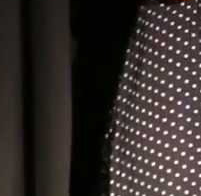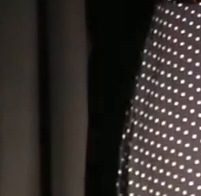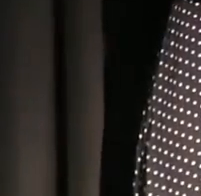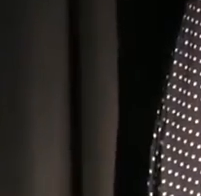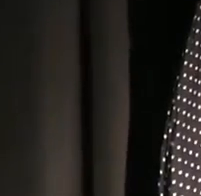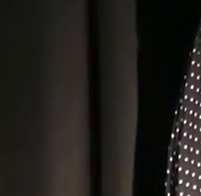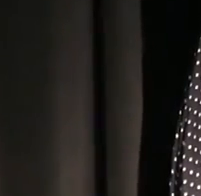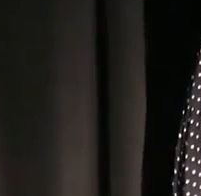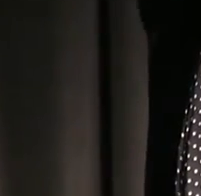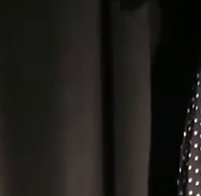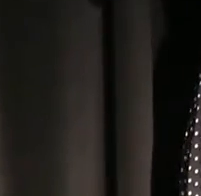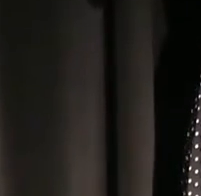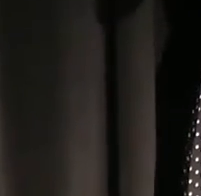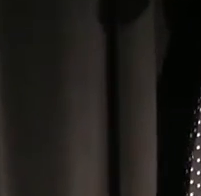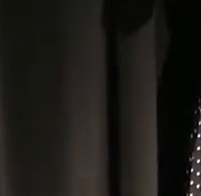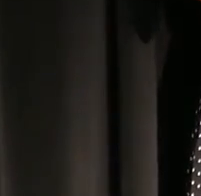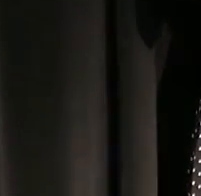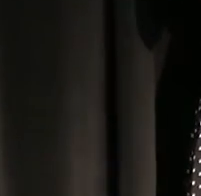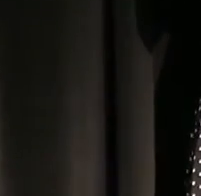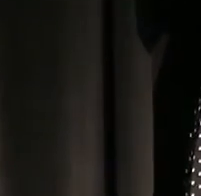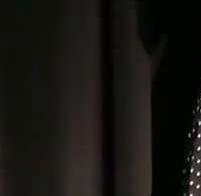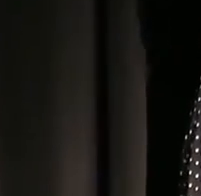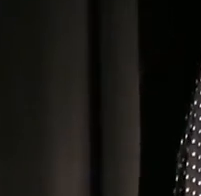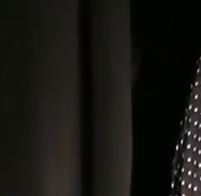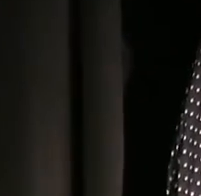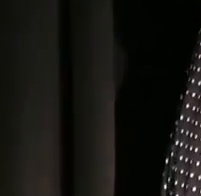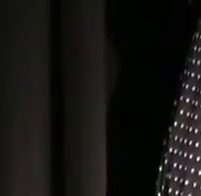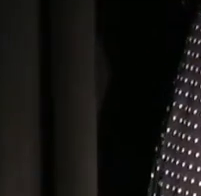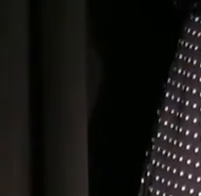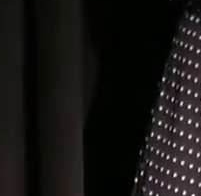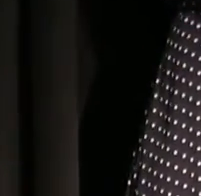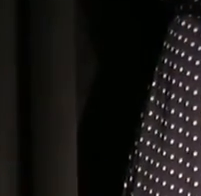amaze me. In fact, they wrote a musical. How about that?